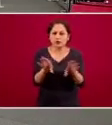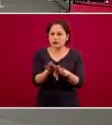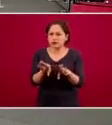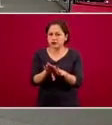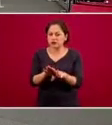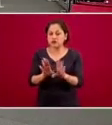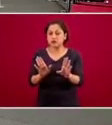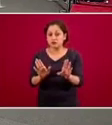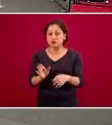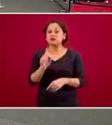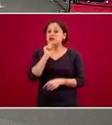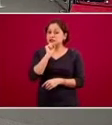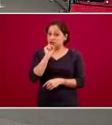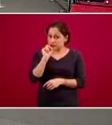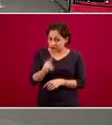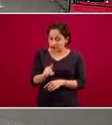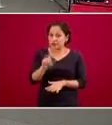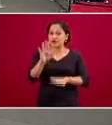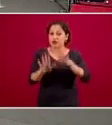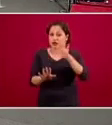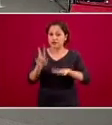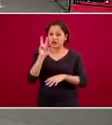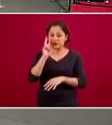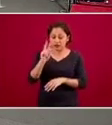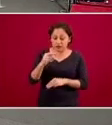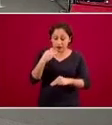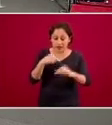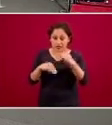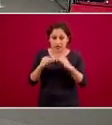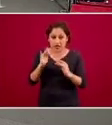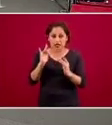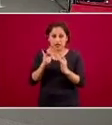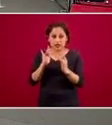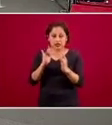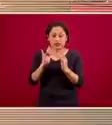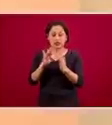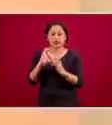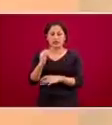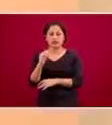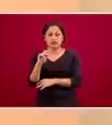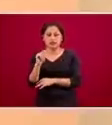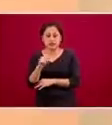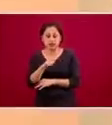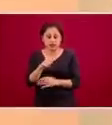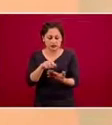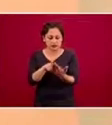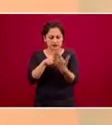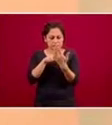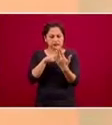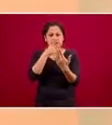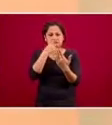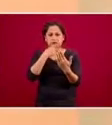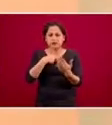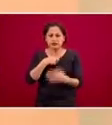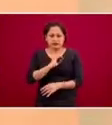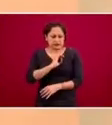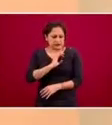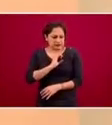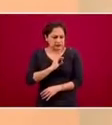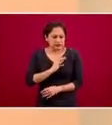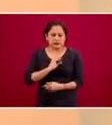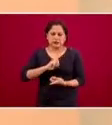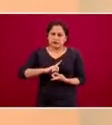Because we also have the case of people who have gone into depression or living in fear, not